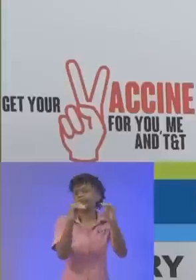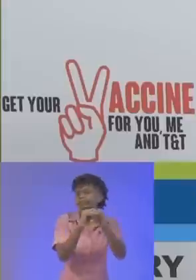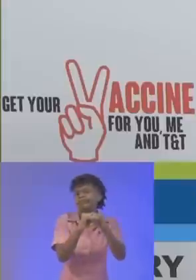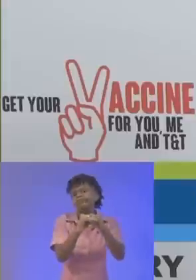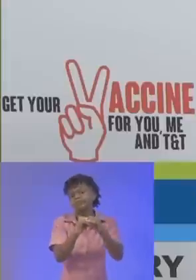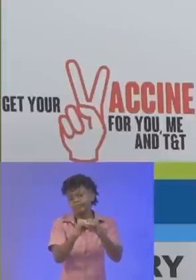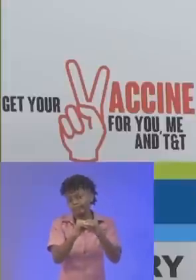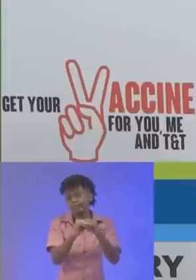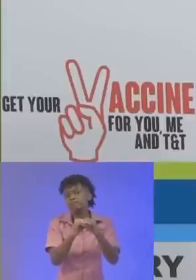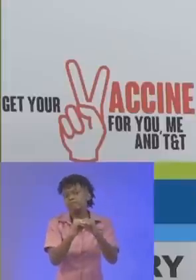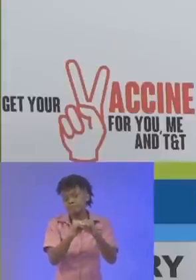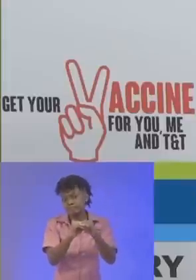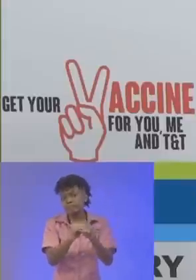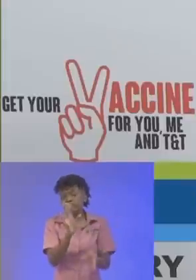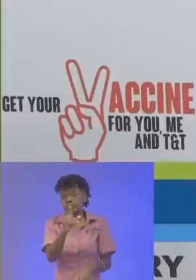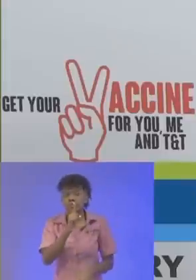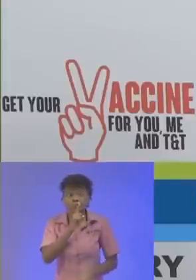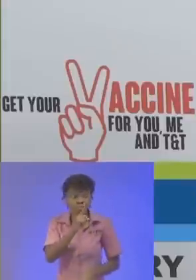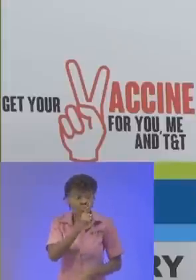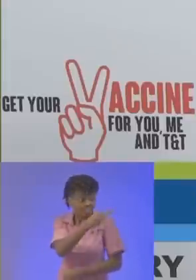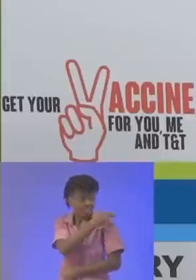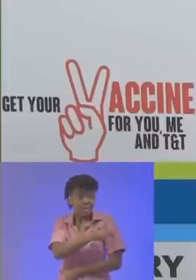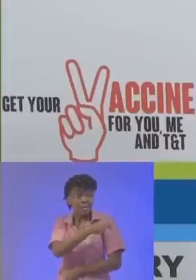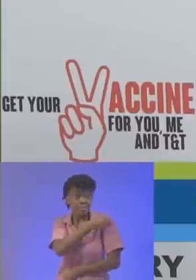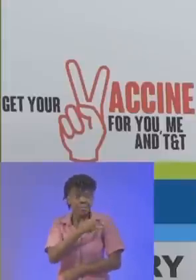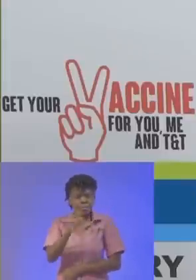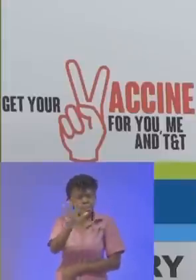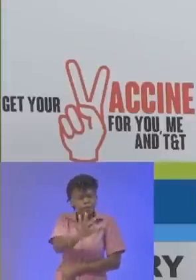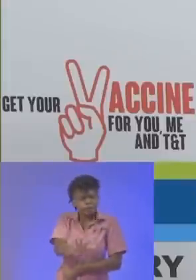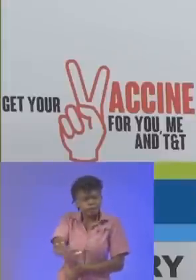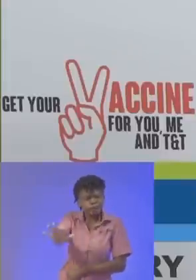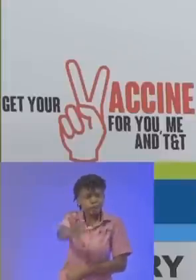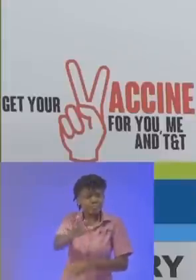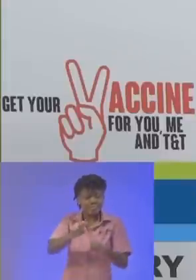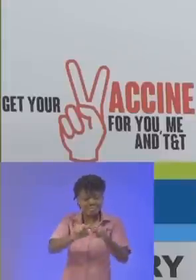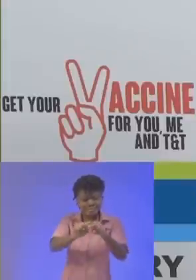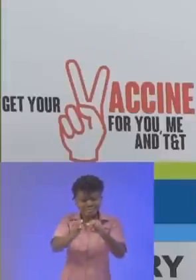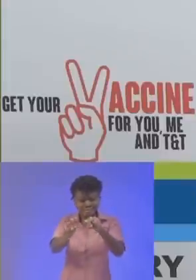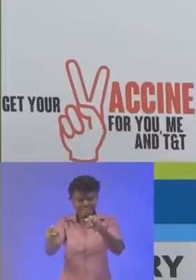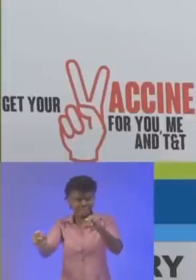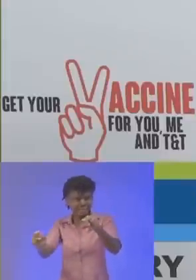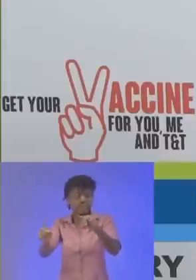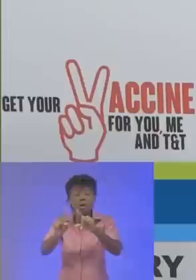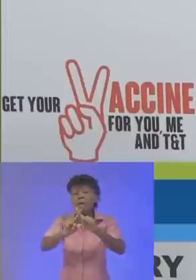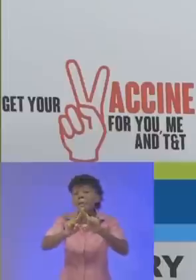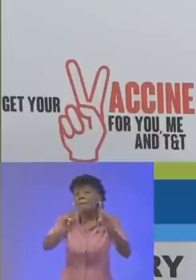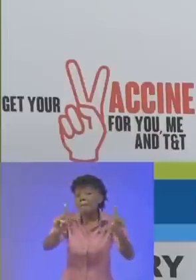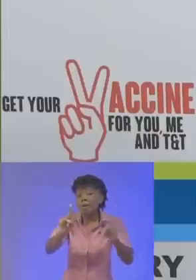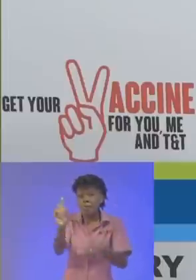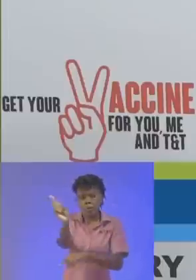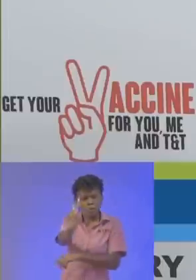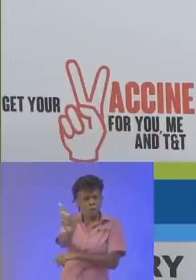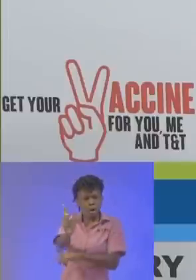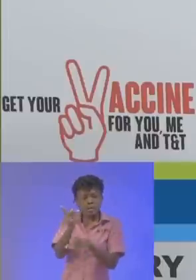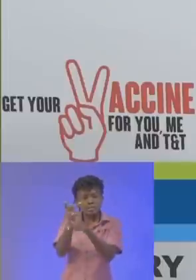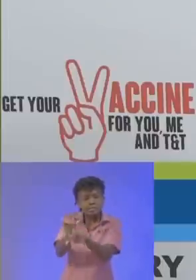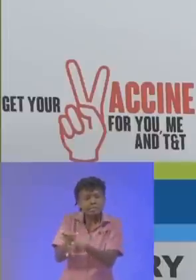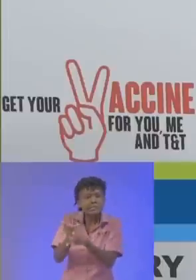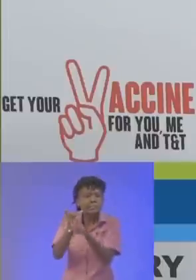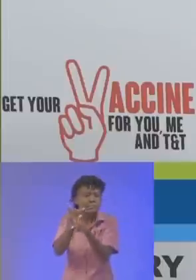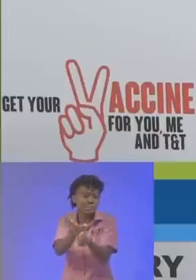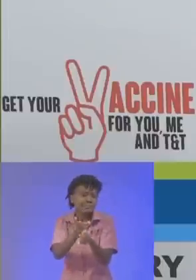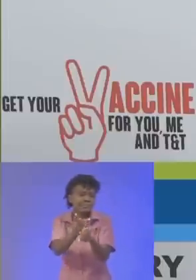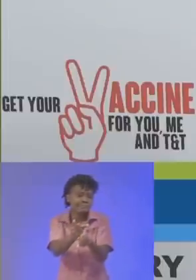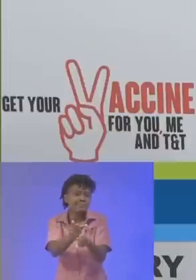less patients in the system. But when we review where those patients are being treated, it is at the hospitals